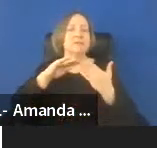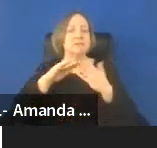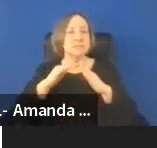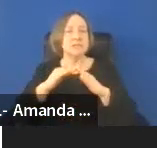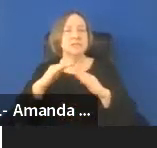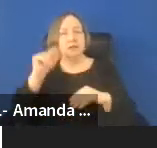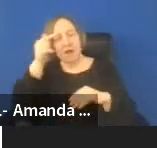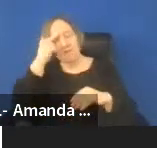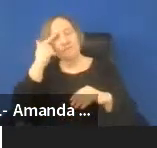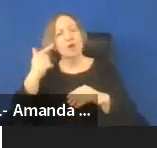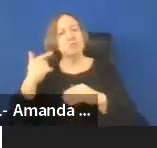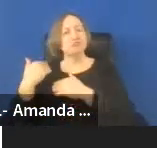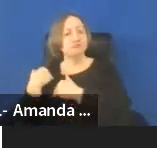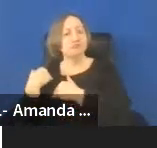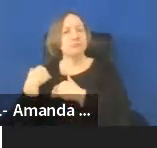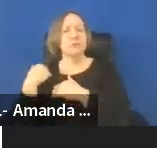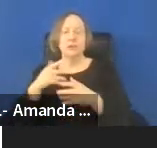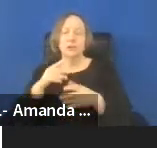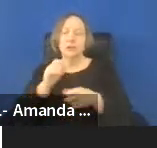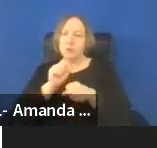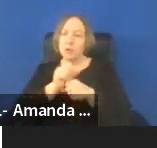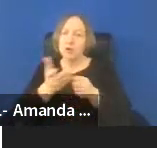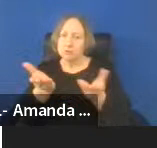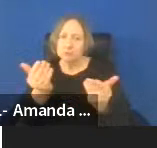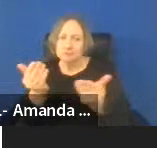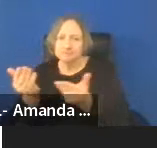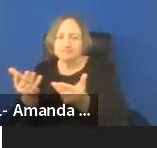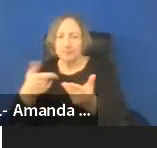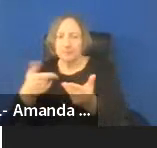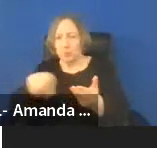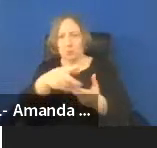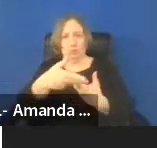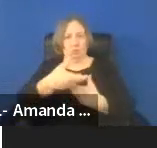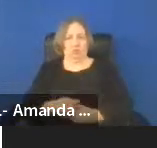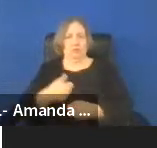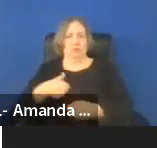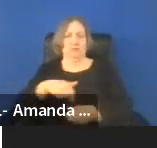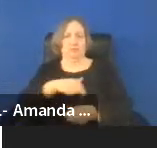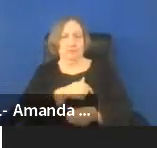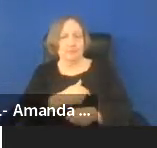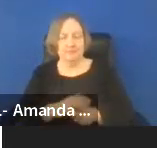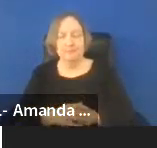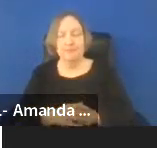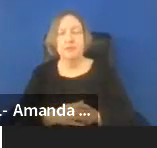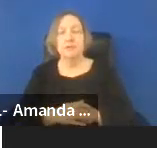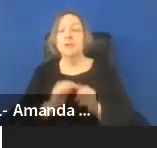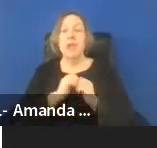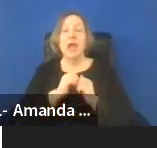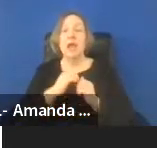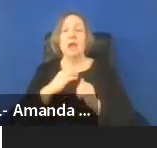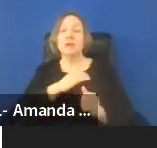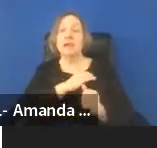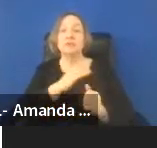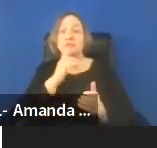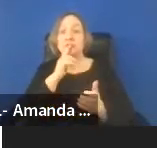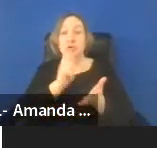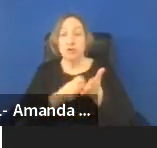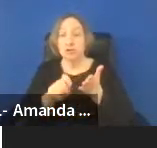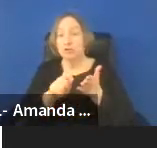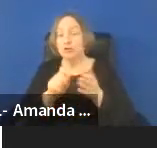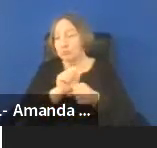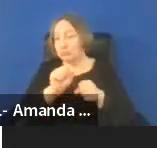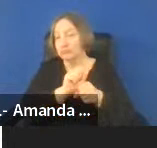accountable and work to earn the trust of the community. One way the Council Clerk team works to achieve these